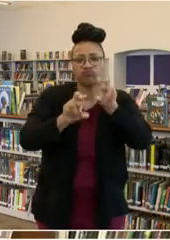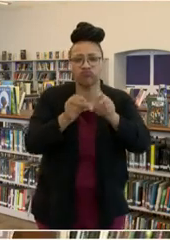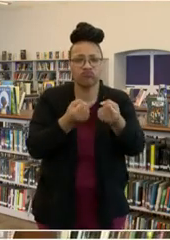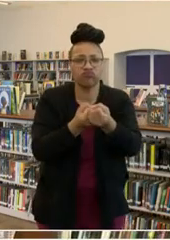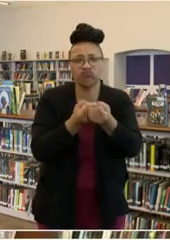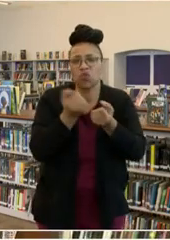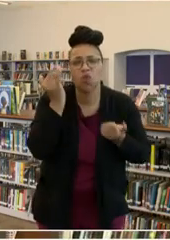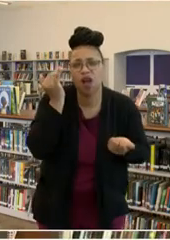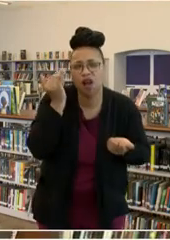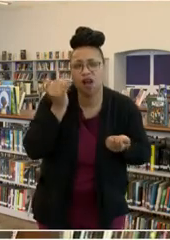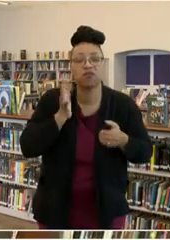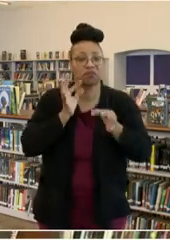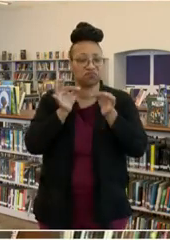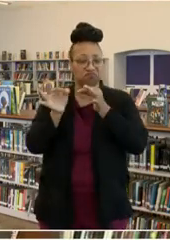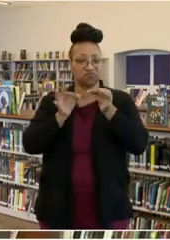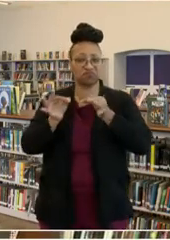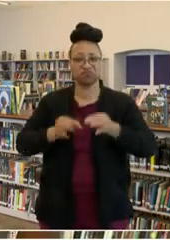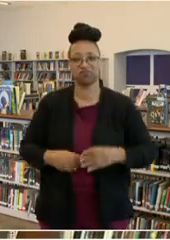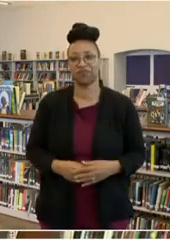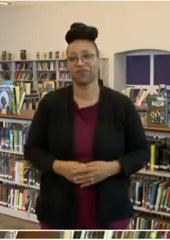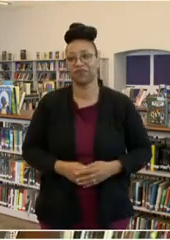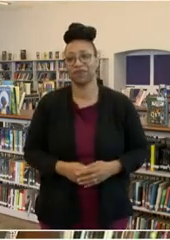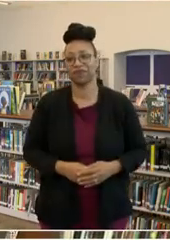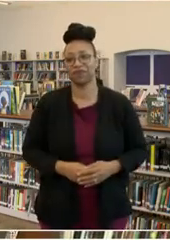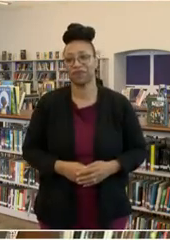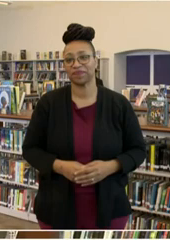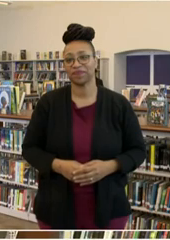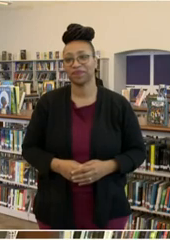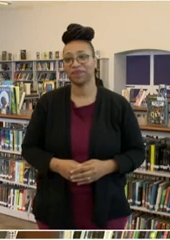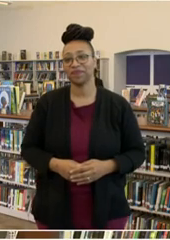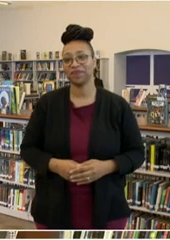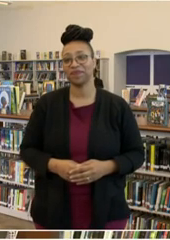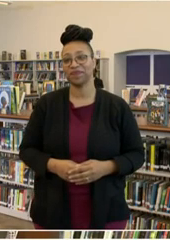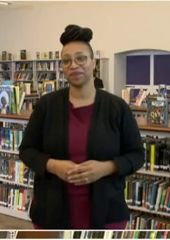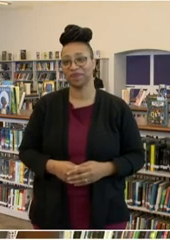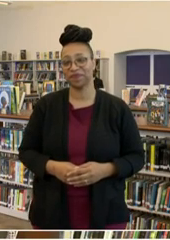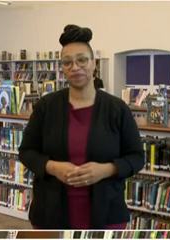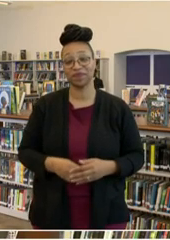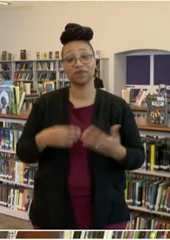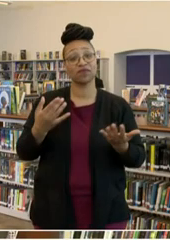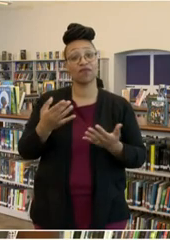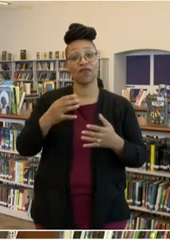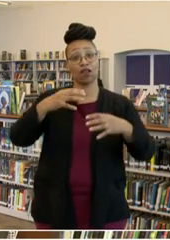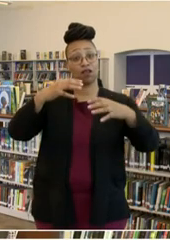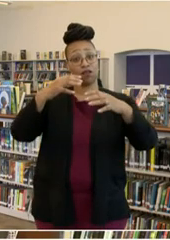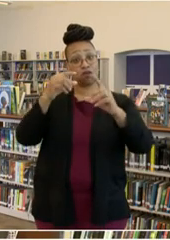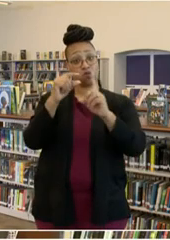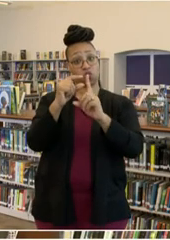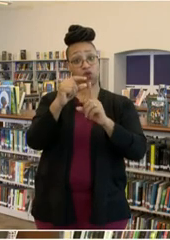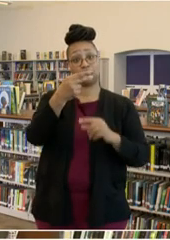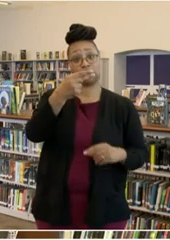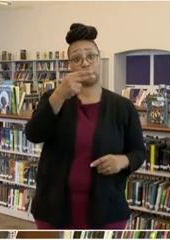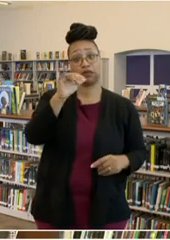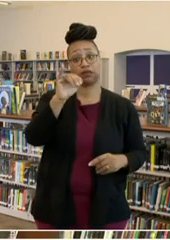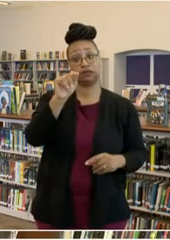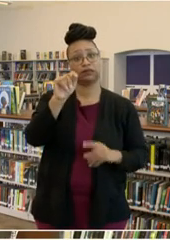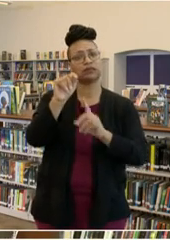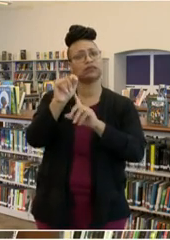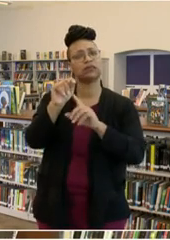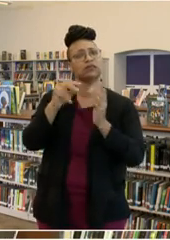tutoring, they tell me, means more than just targeting the students who need it the